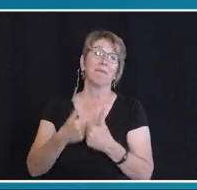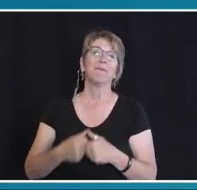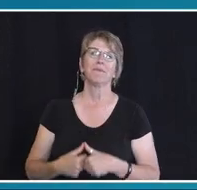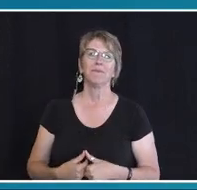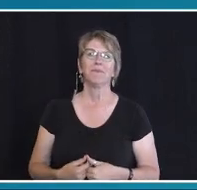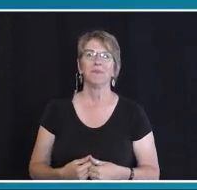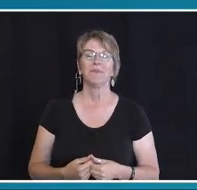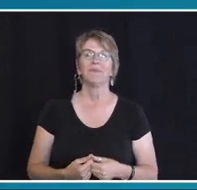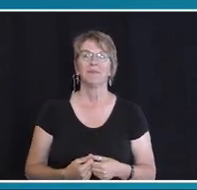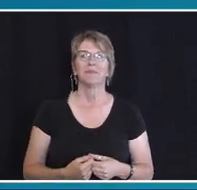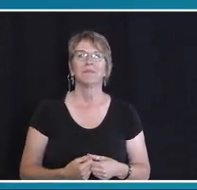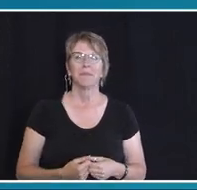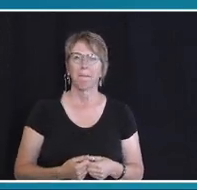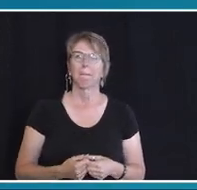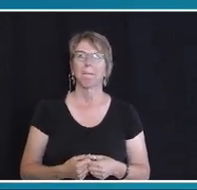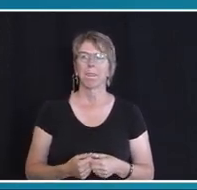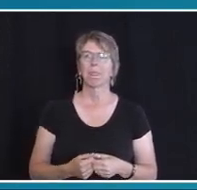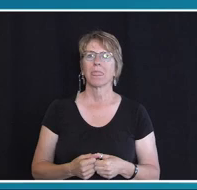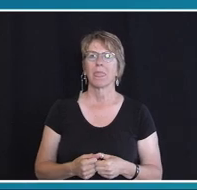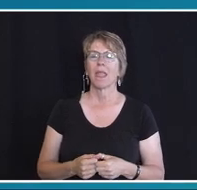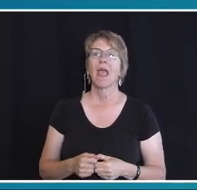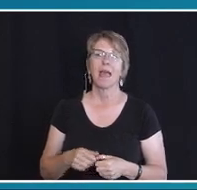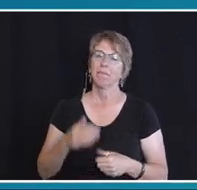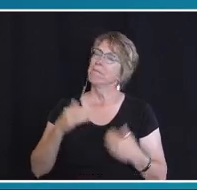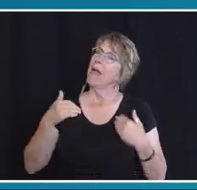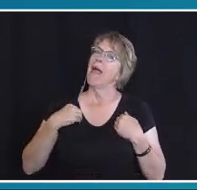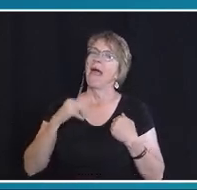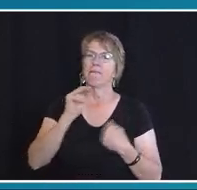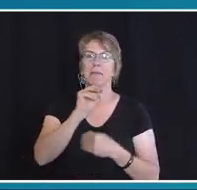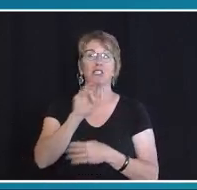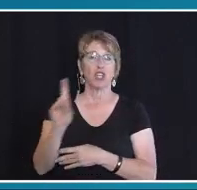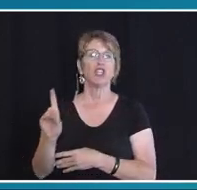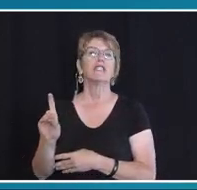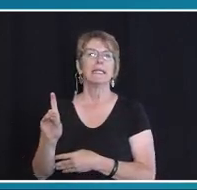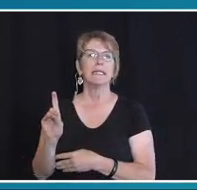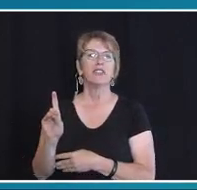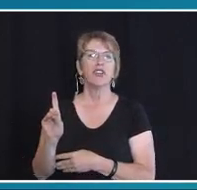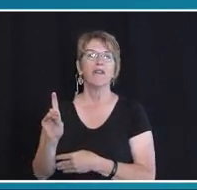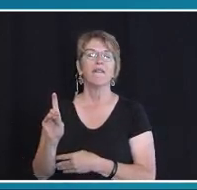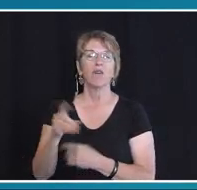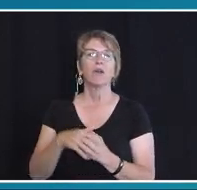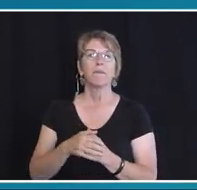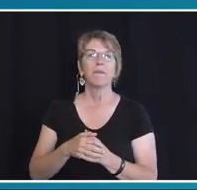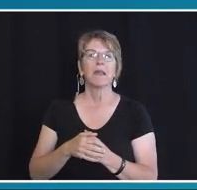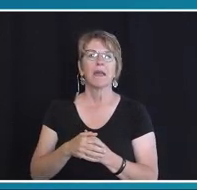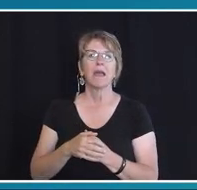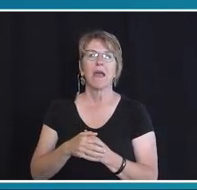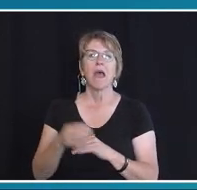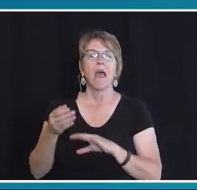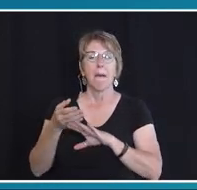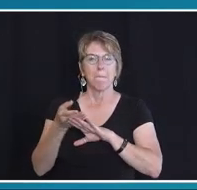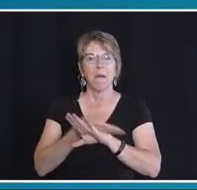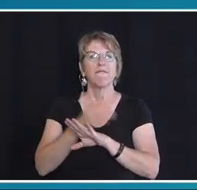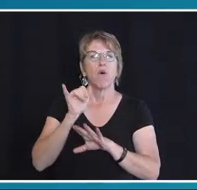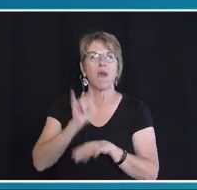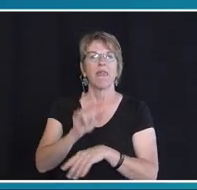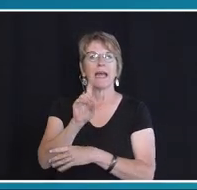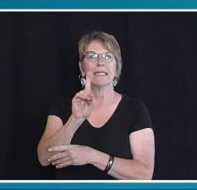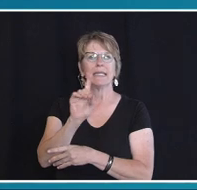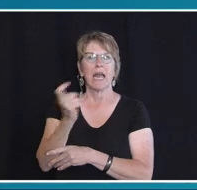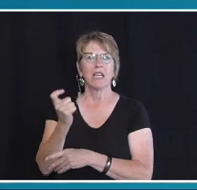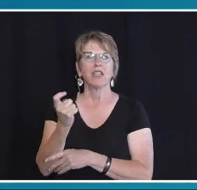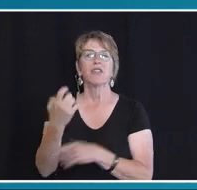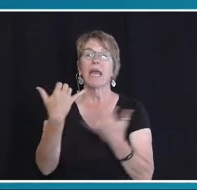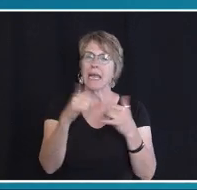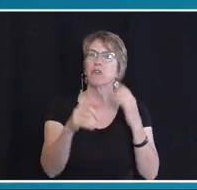Tejas is diagnosed with muscular dystrophy, a form of limb girdle. Tejas, before diagnosis, was playing